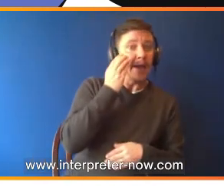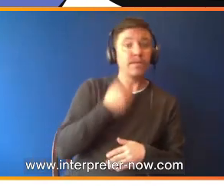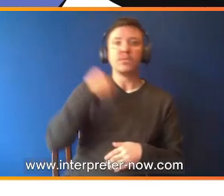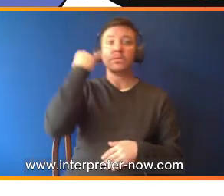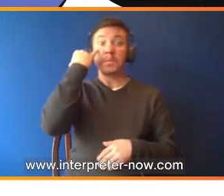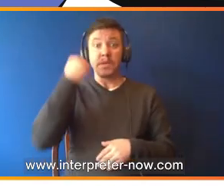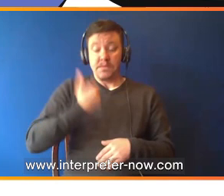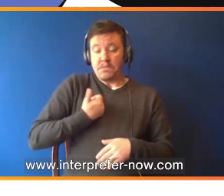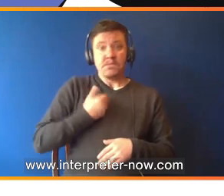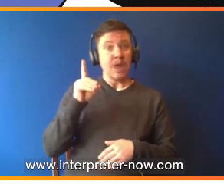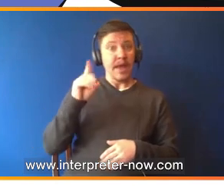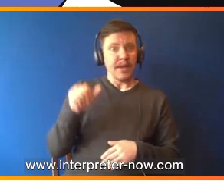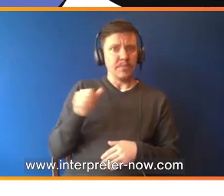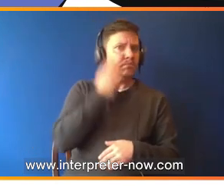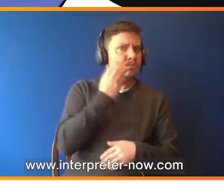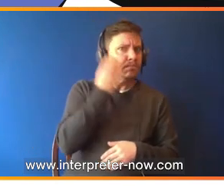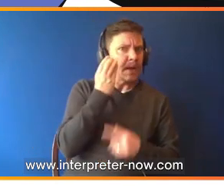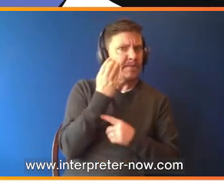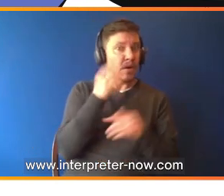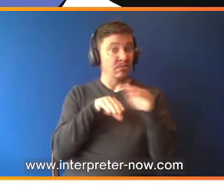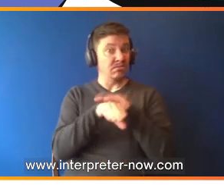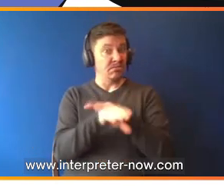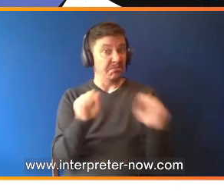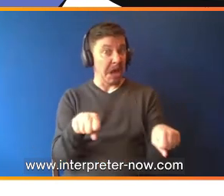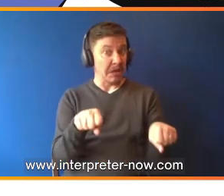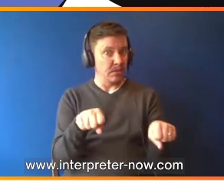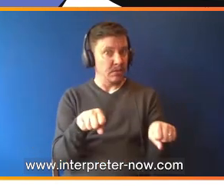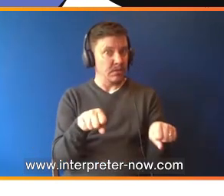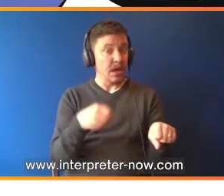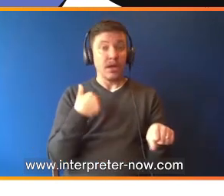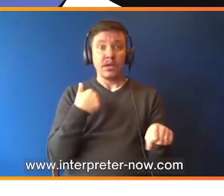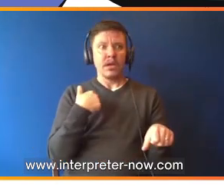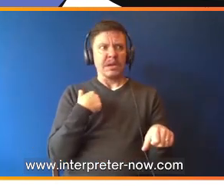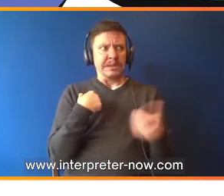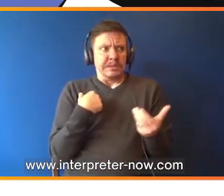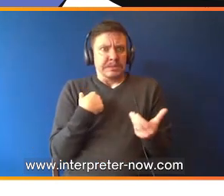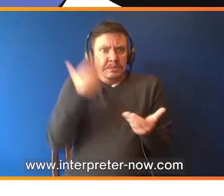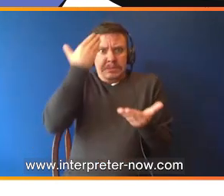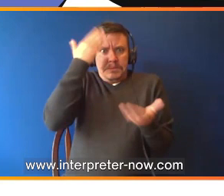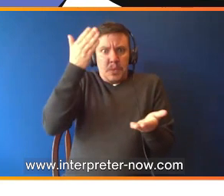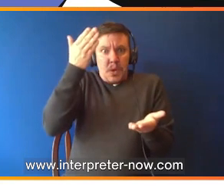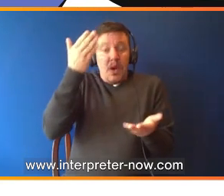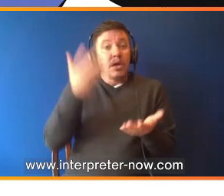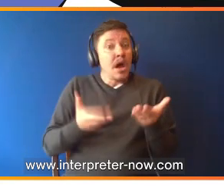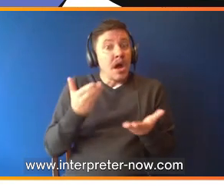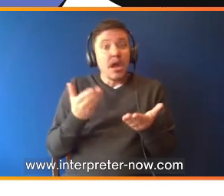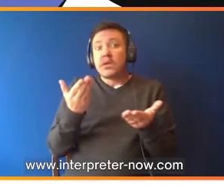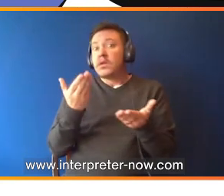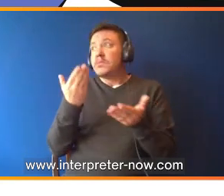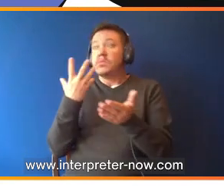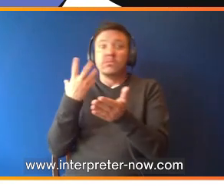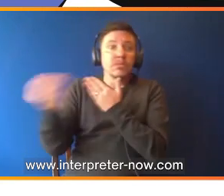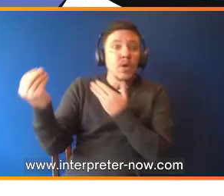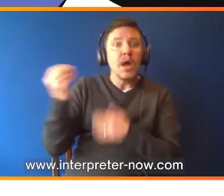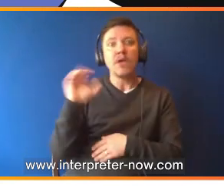with a disability, for instance, would this product actually be as accessible? And if I don't know this, maybe I need to